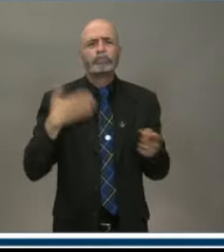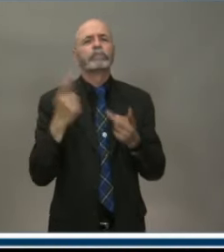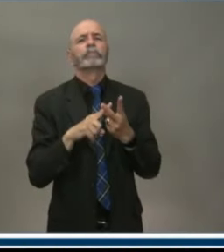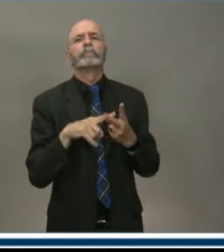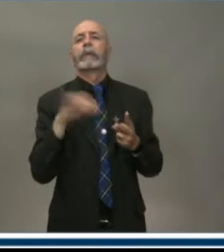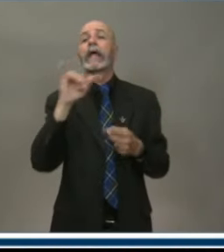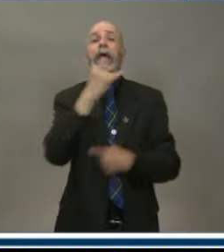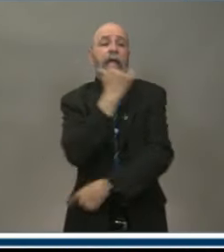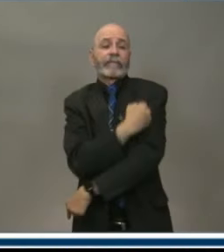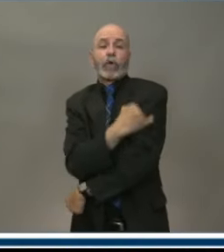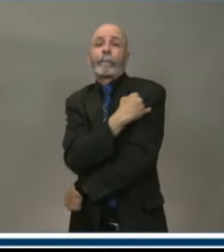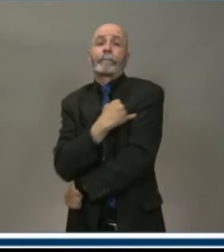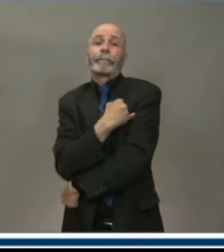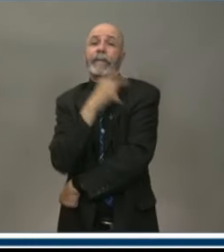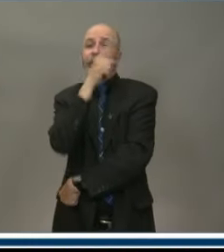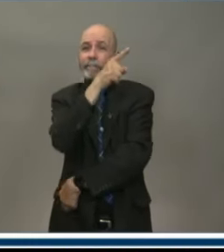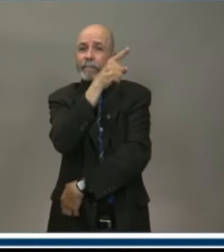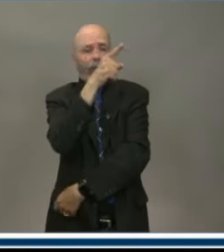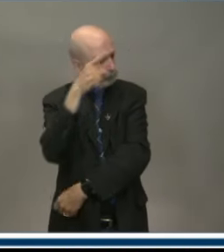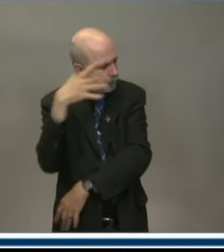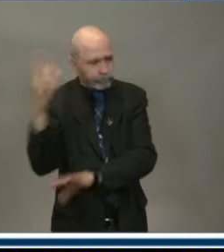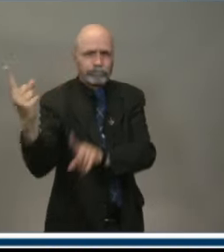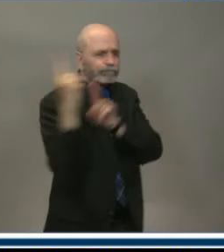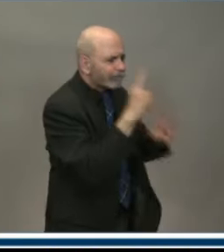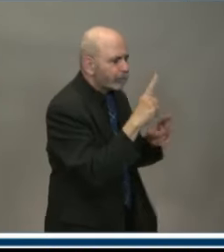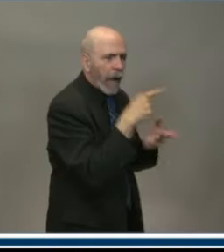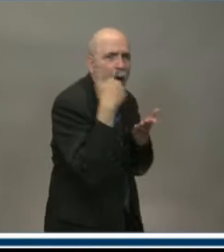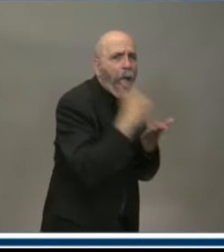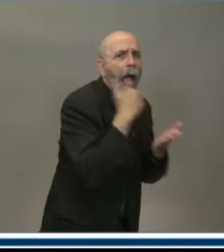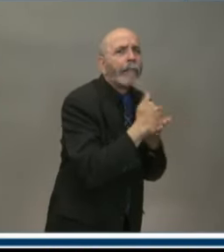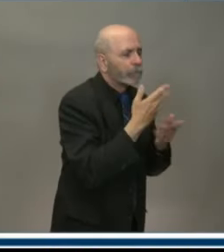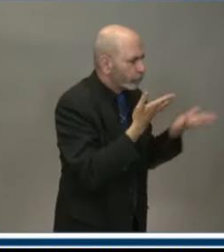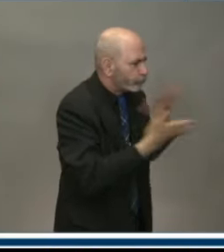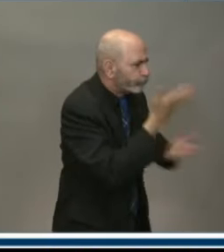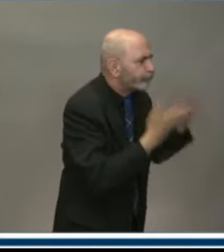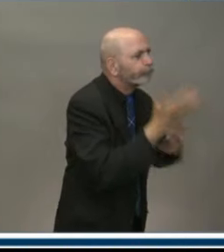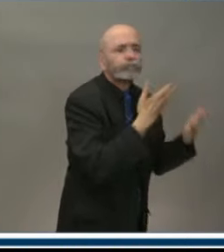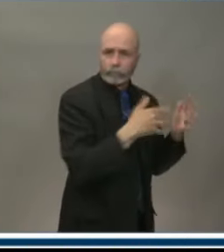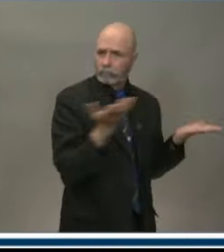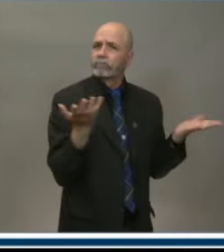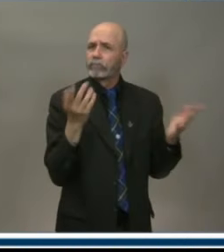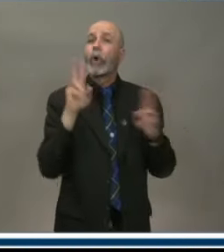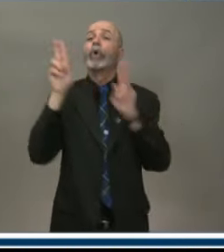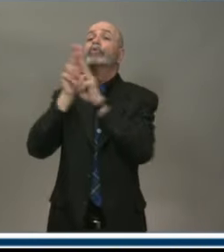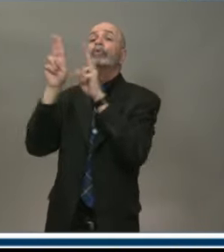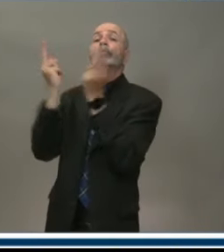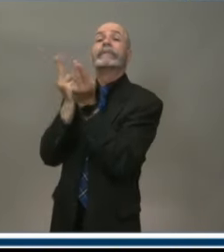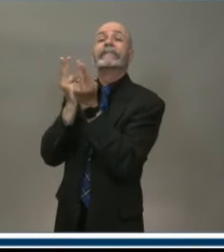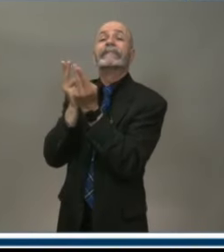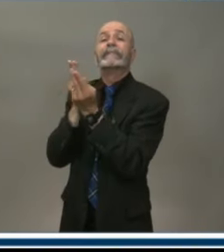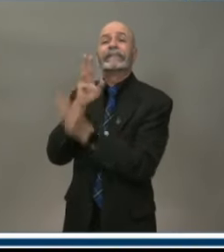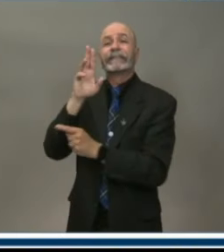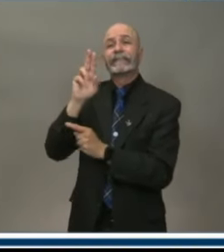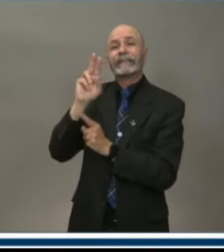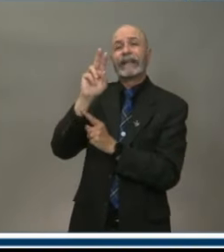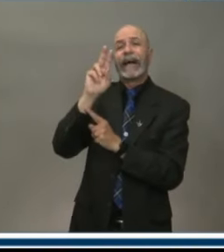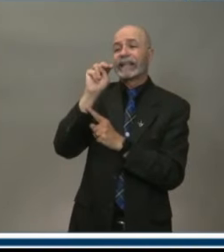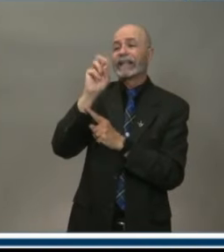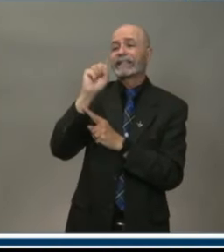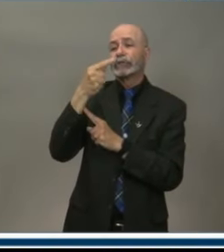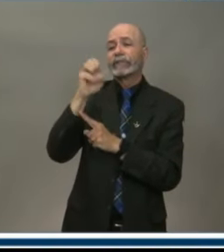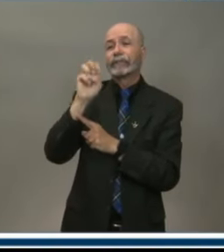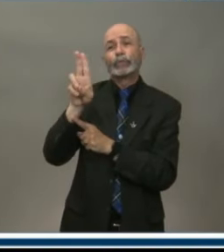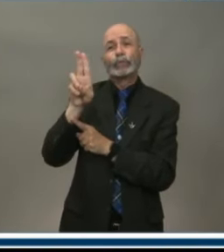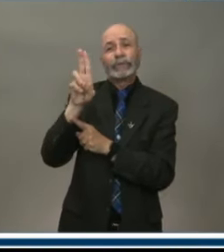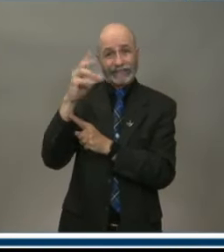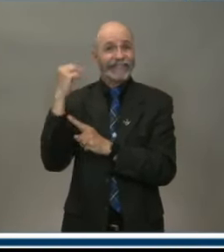into Northwood. All of the unions have been very supportive. I want to thank the Nova Scotia Nurses Union